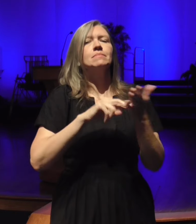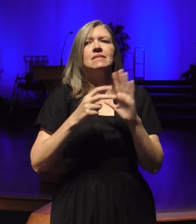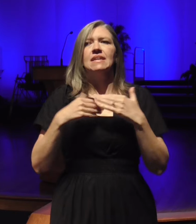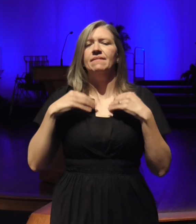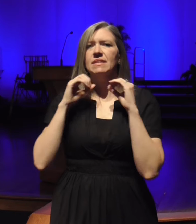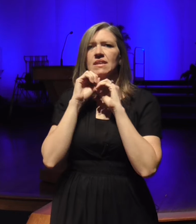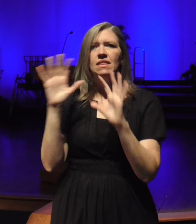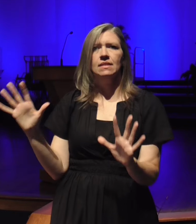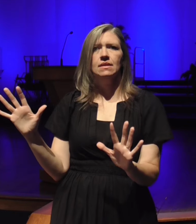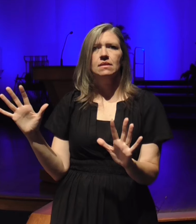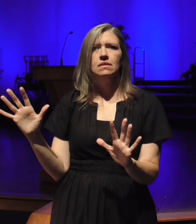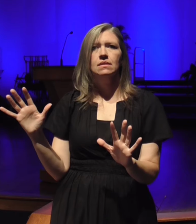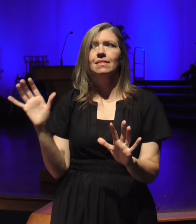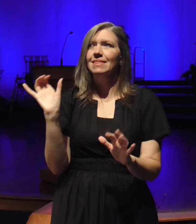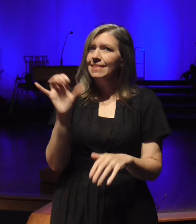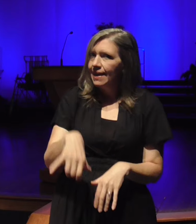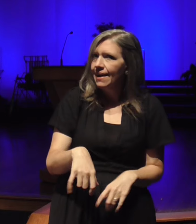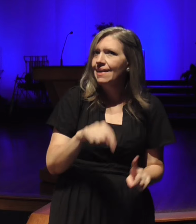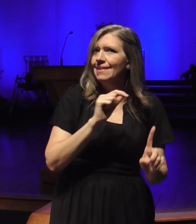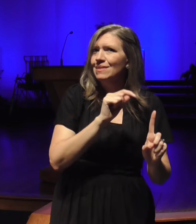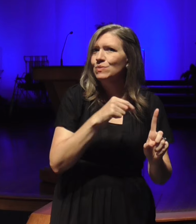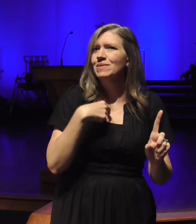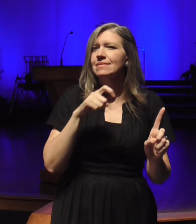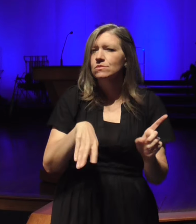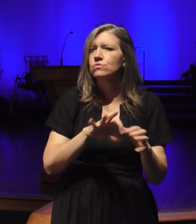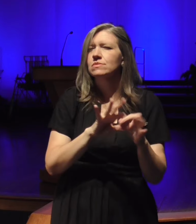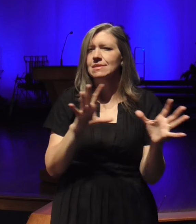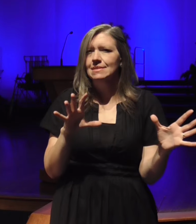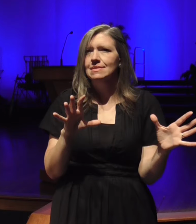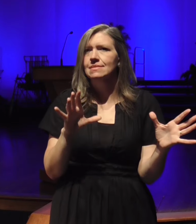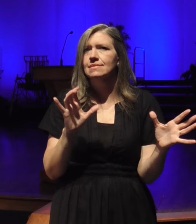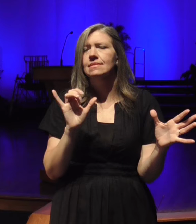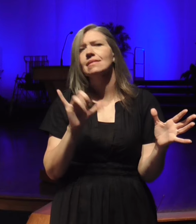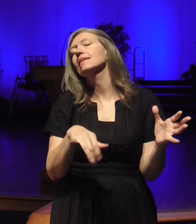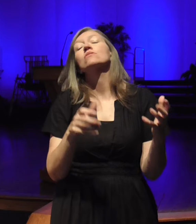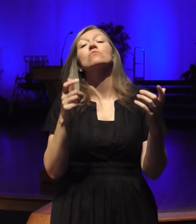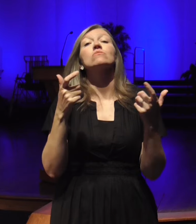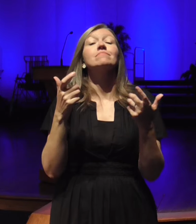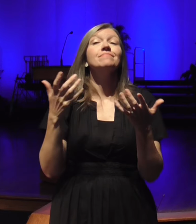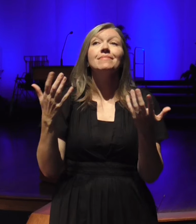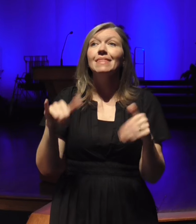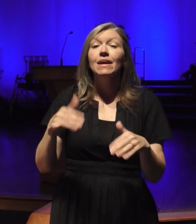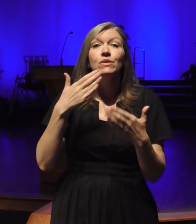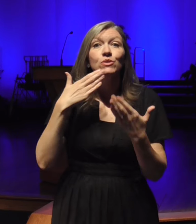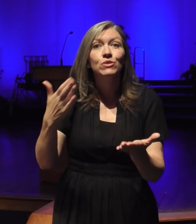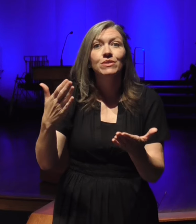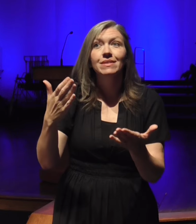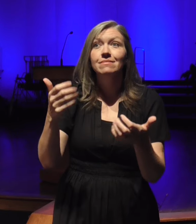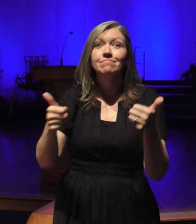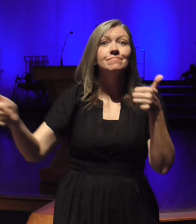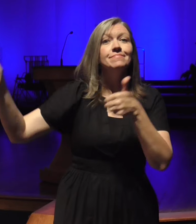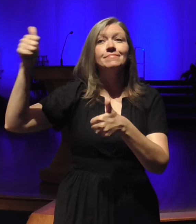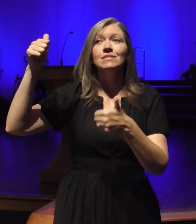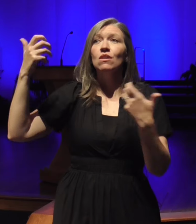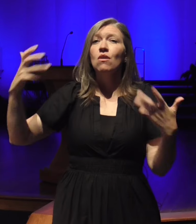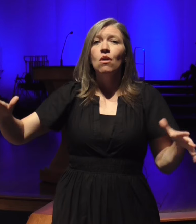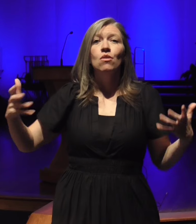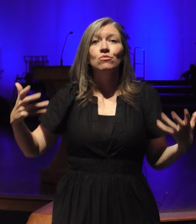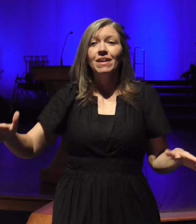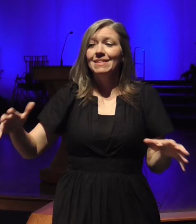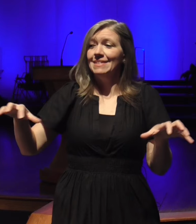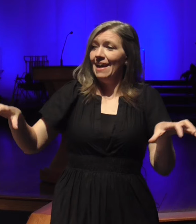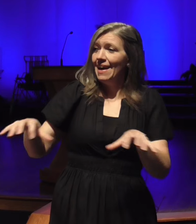lot of pain and challenge, that there'll be nothing else there for me. That's what we need to